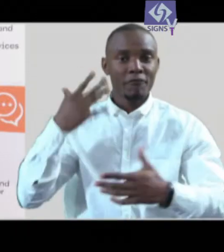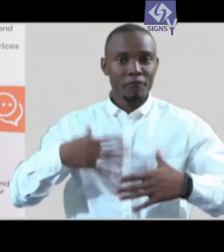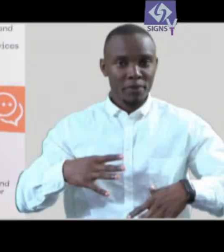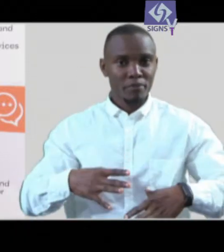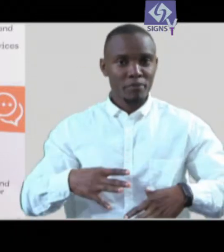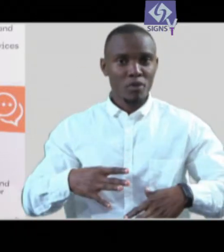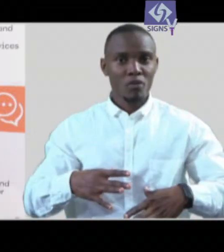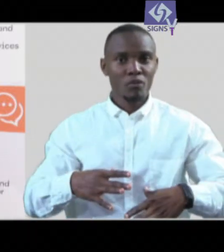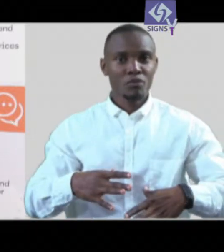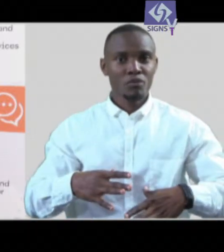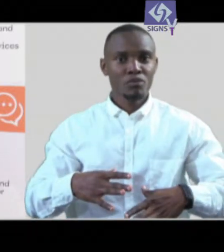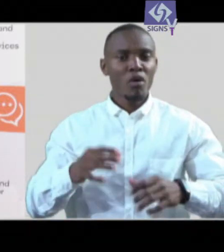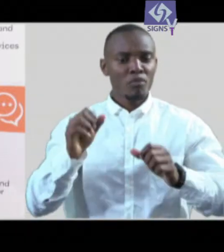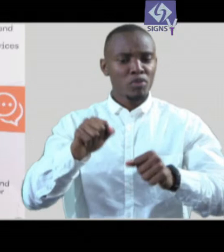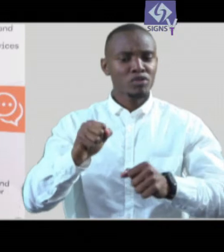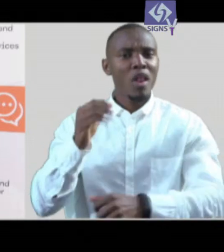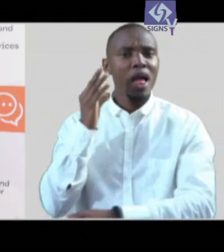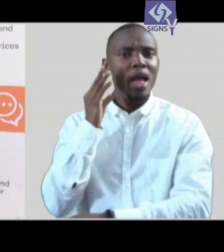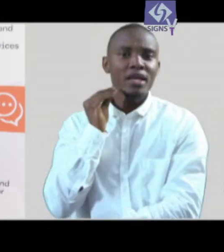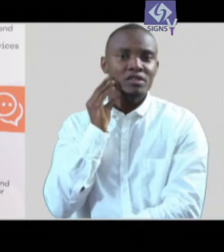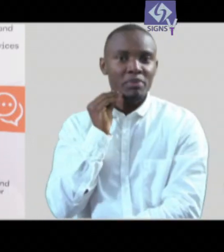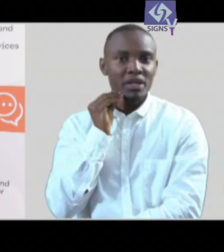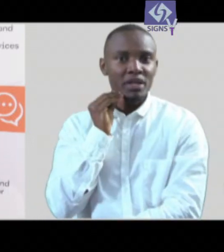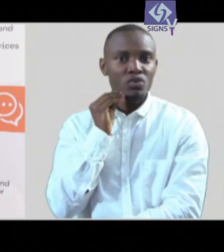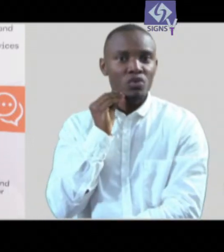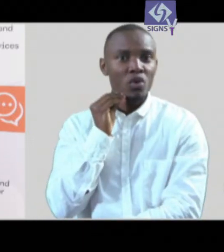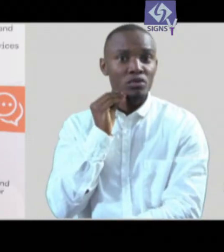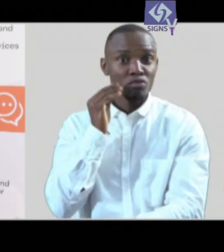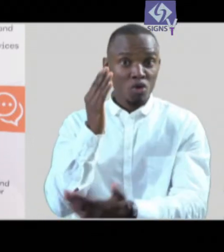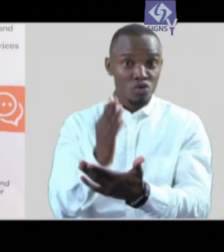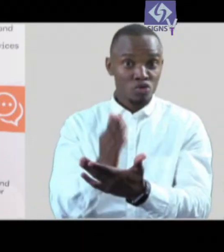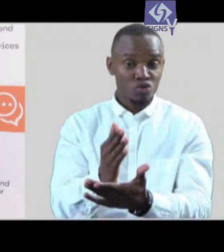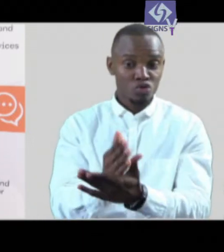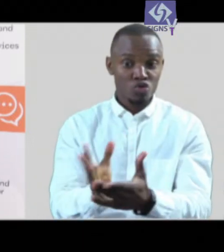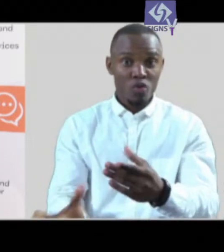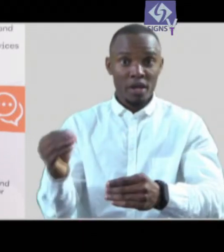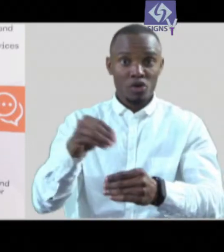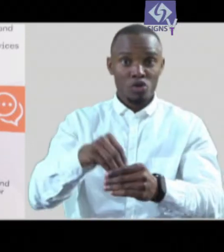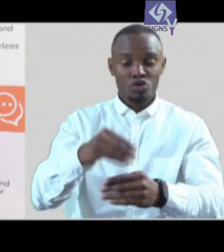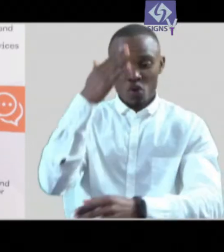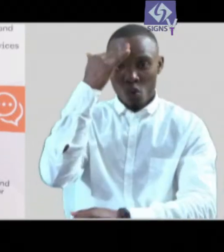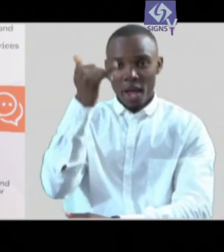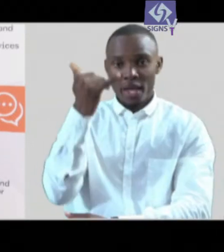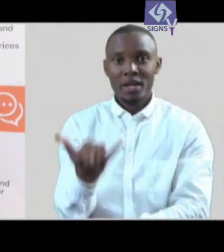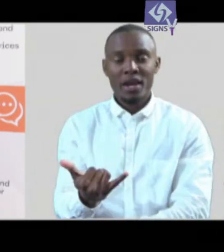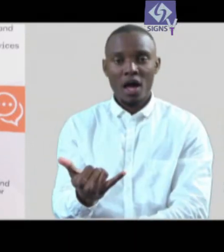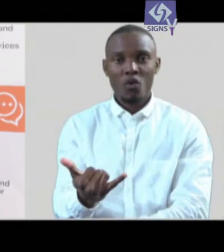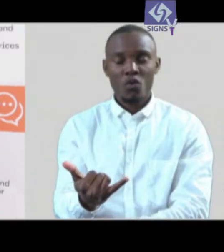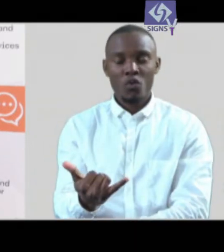people are going to experience real inclusion, because now,